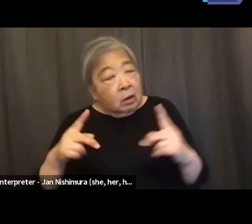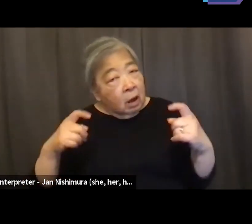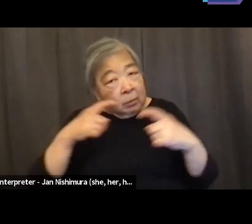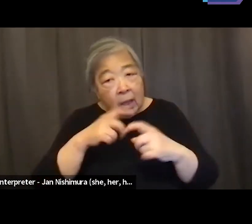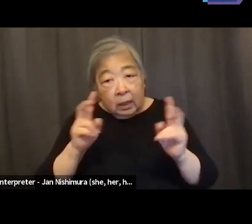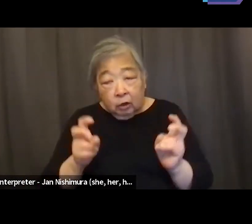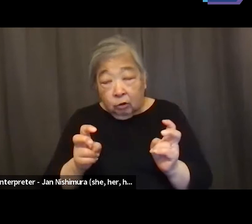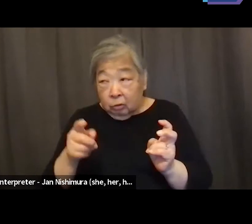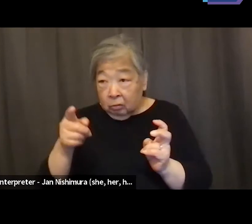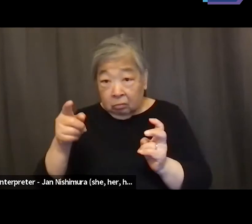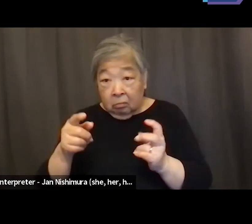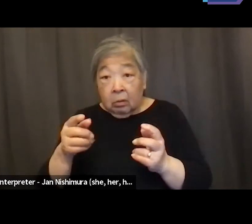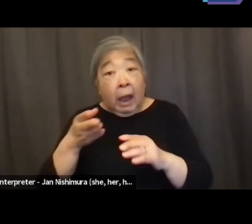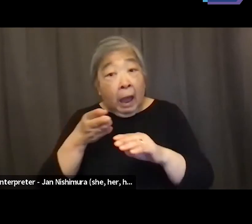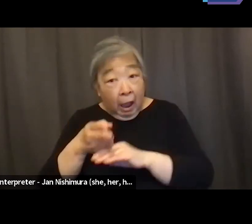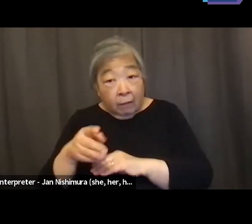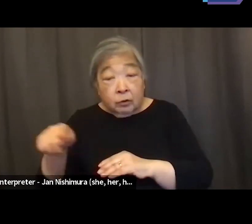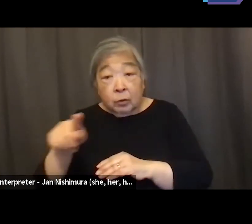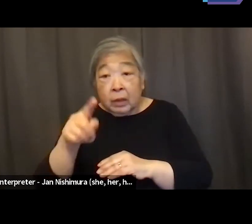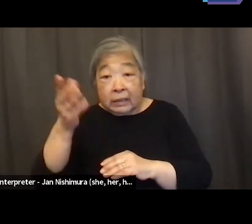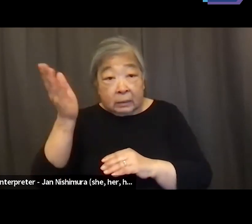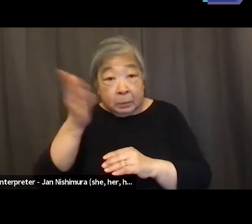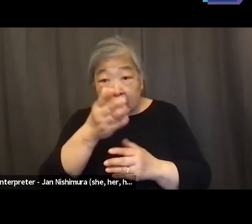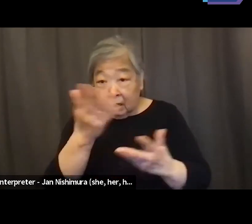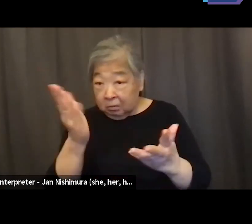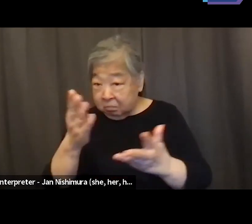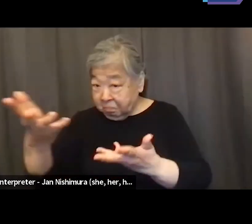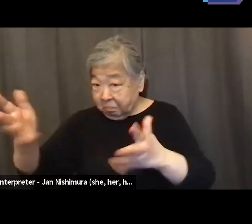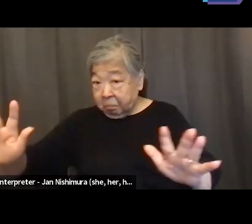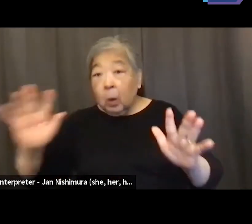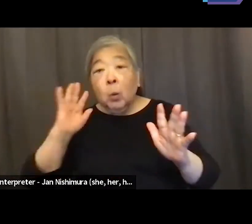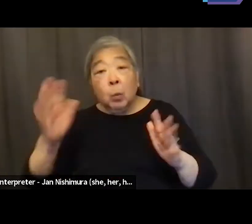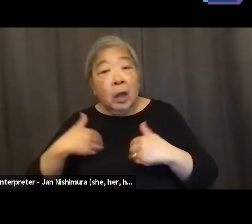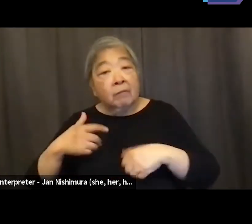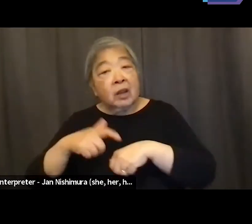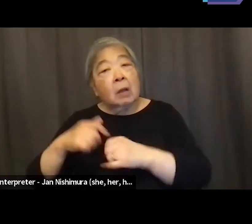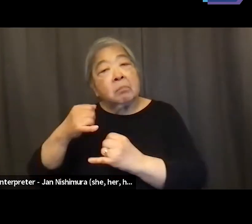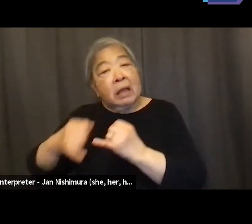they speak, we'll have some time for Q&A at the end of the session.